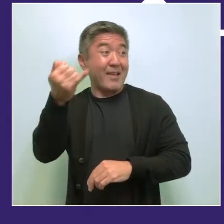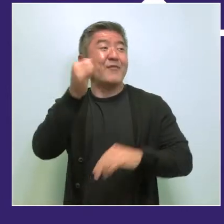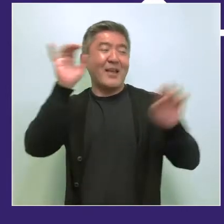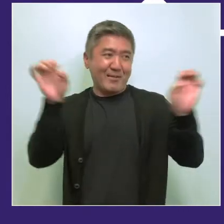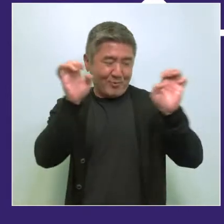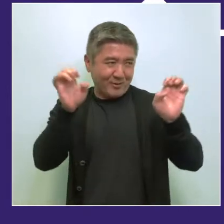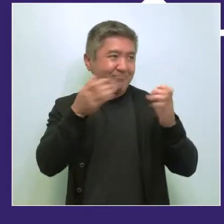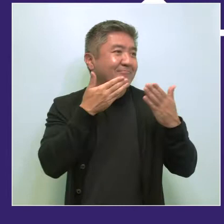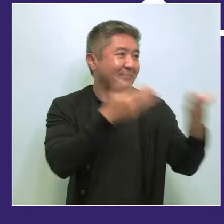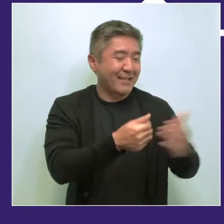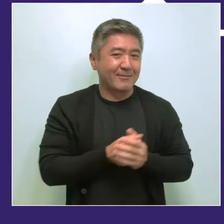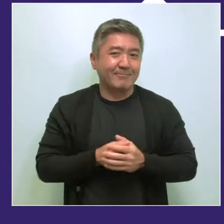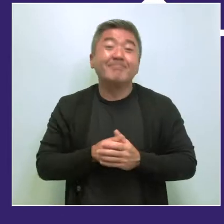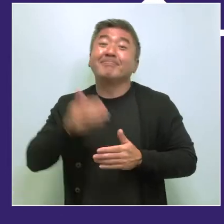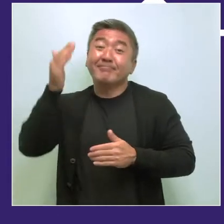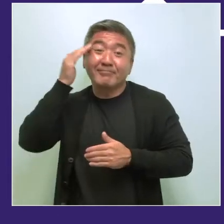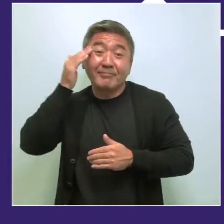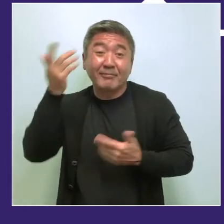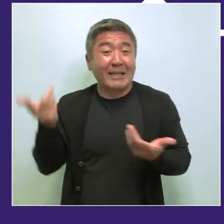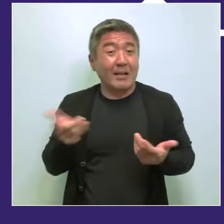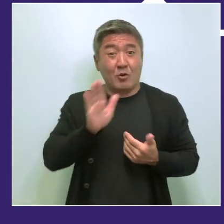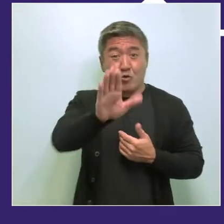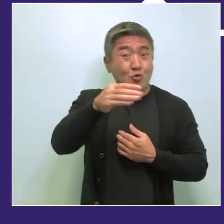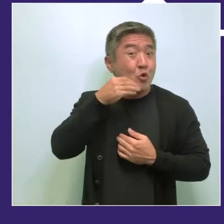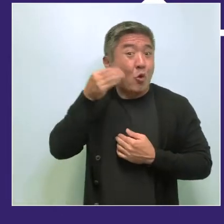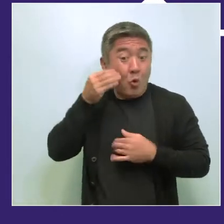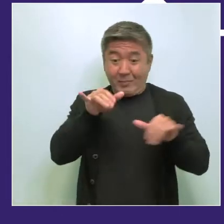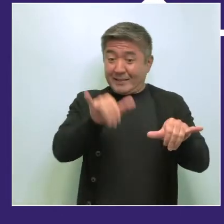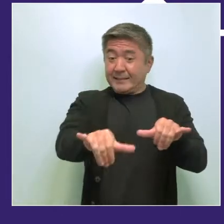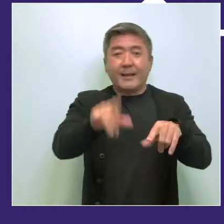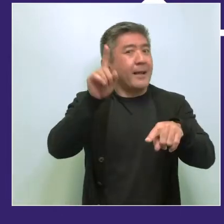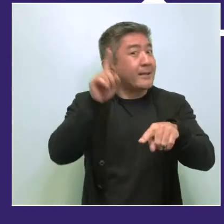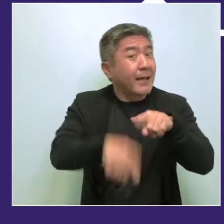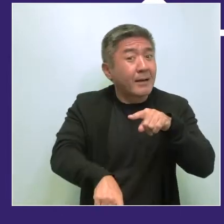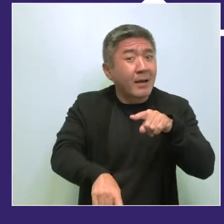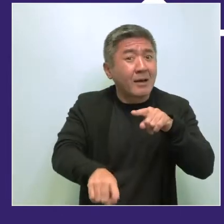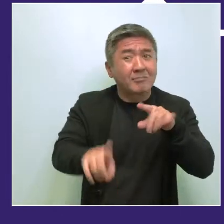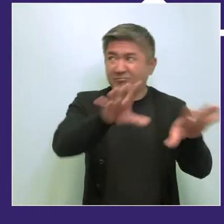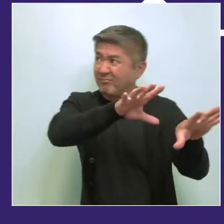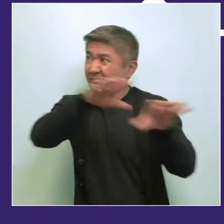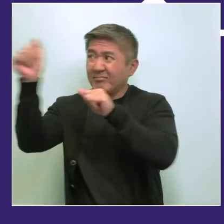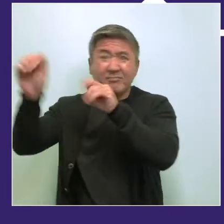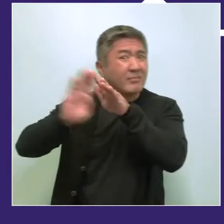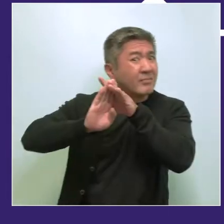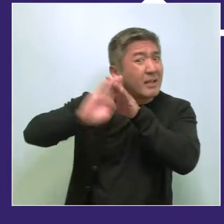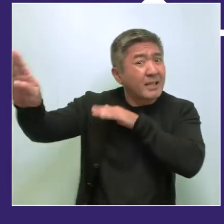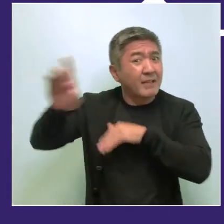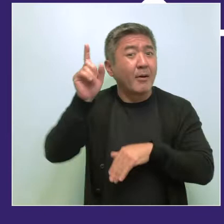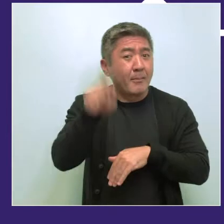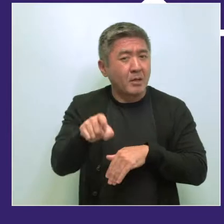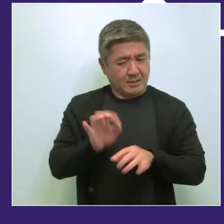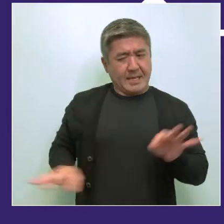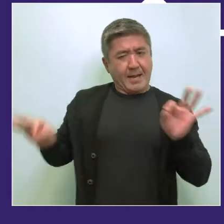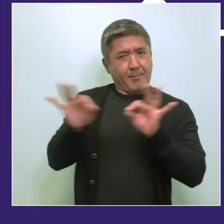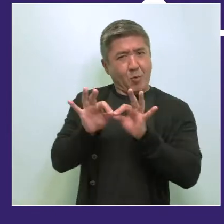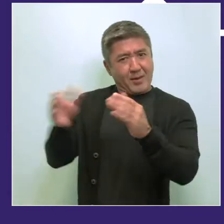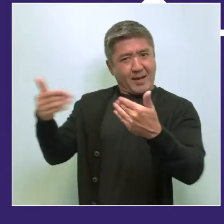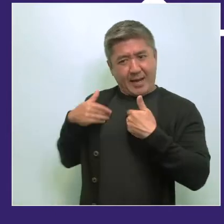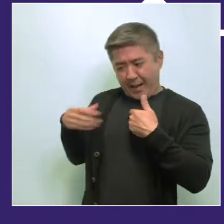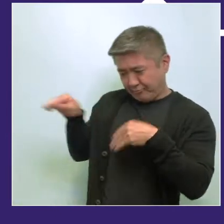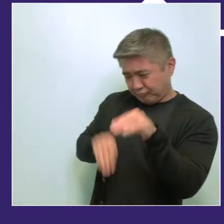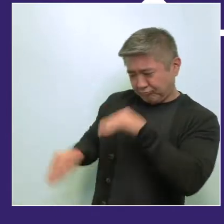emergency. We do know, though, that sometimes you're not able to shelter in place, and it's important to have an evacuation kit